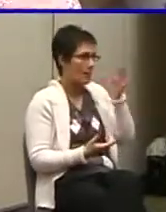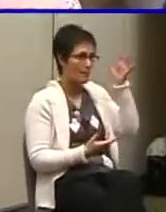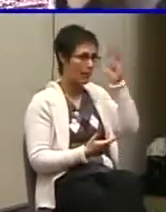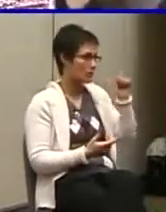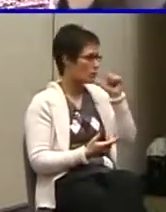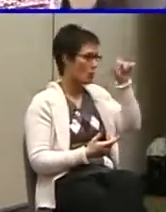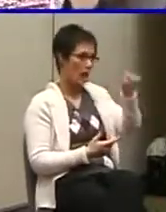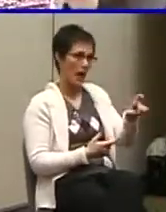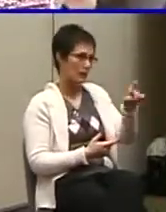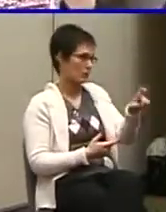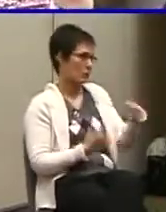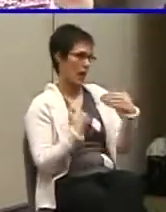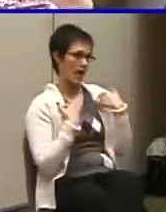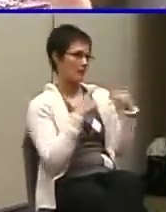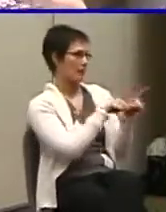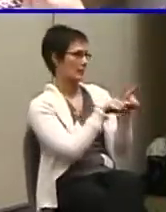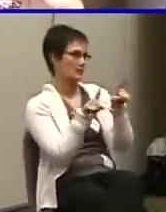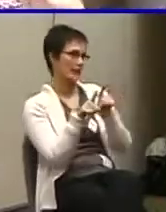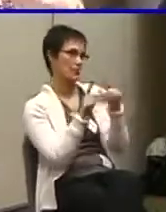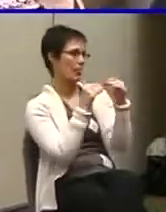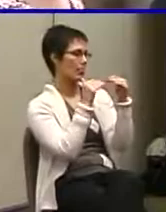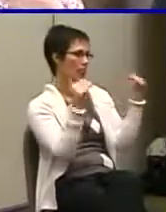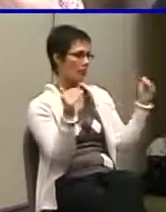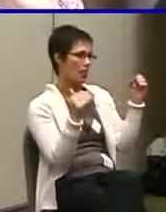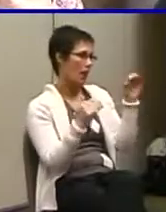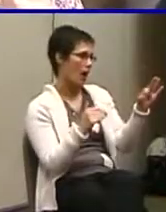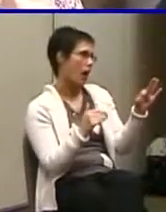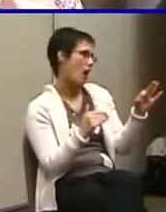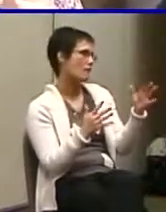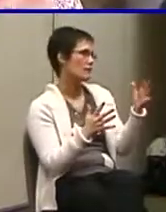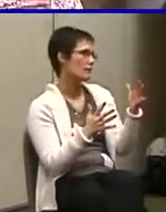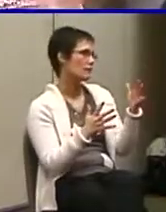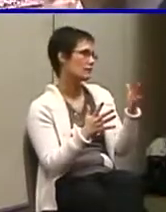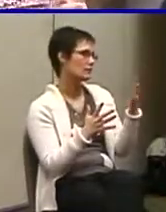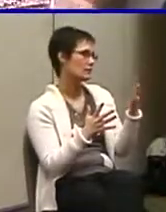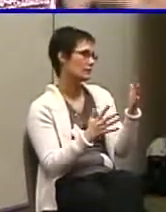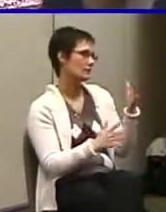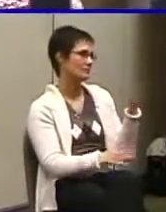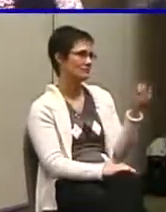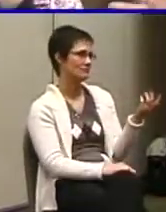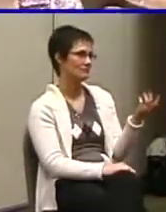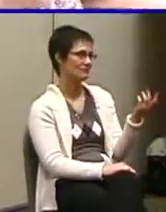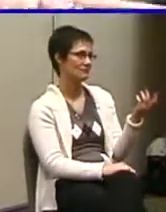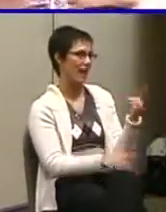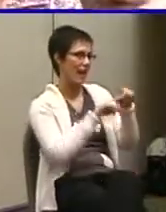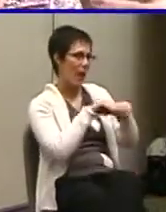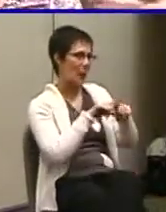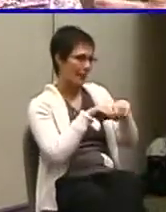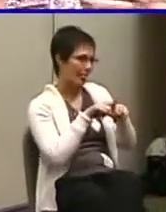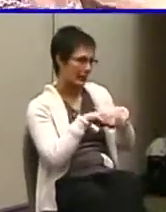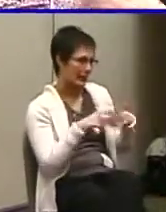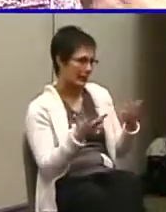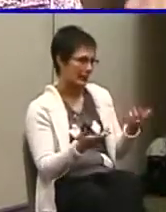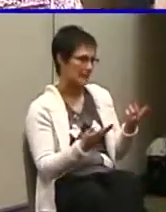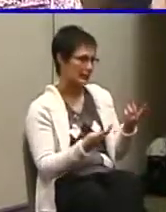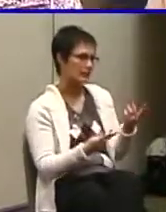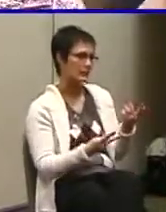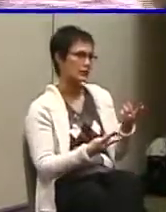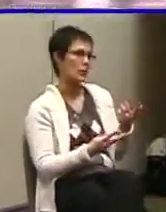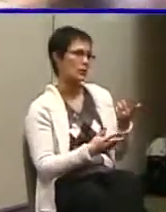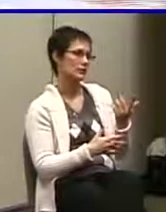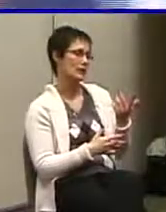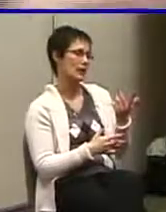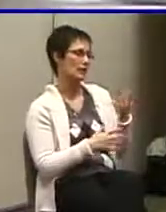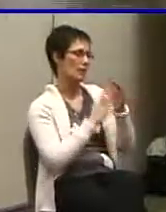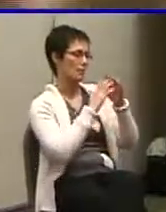same level of accountability in some way. So to me it gets frustrating, that the whole system. And